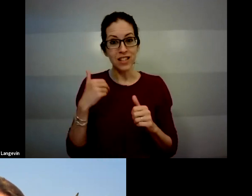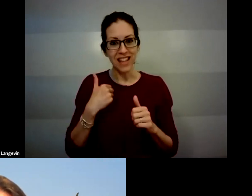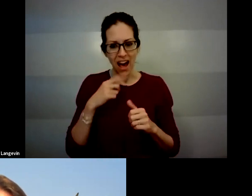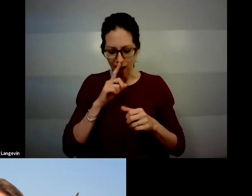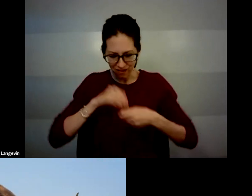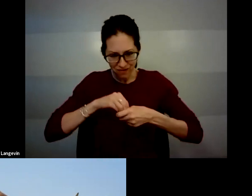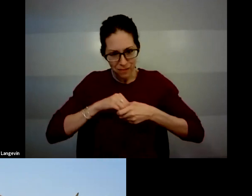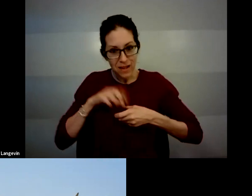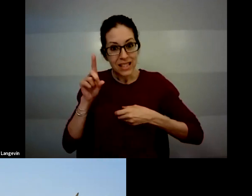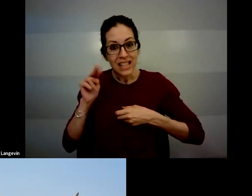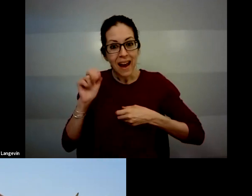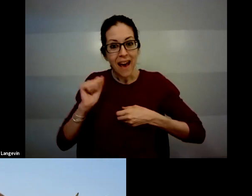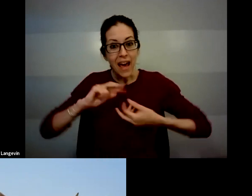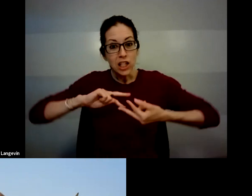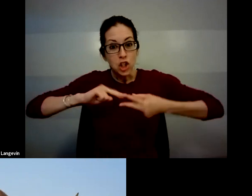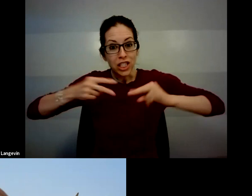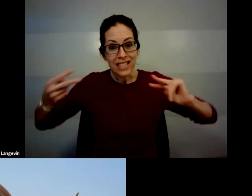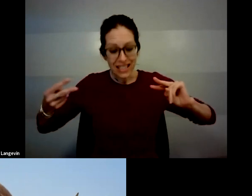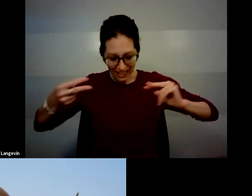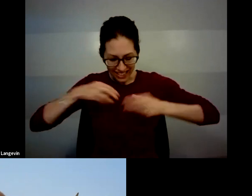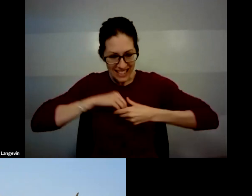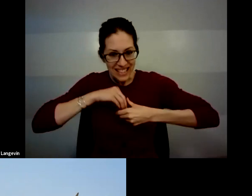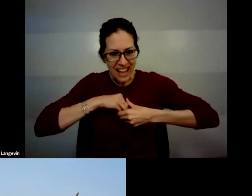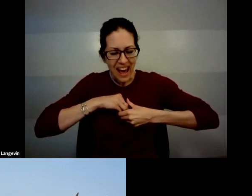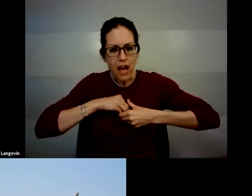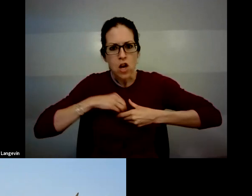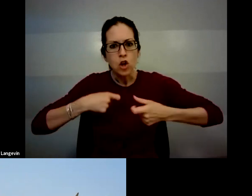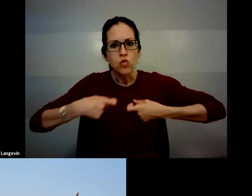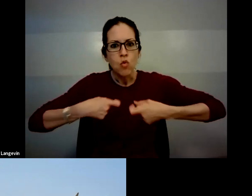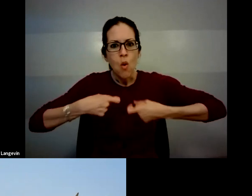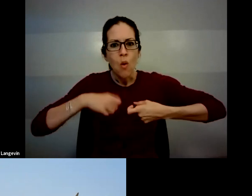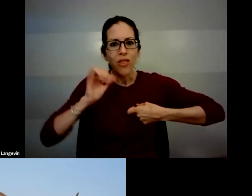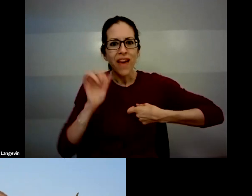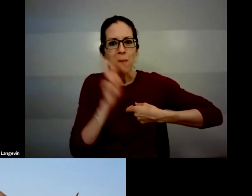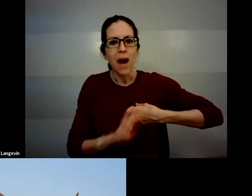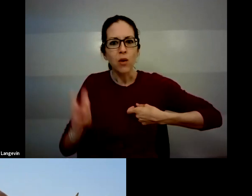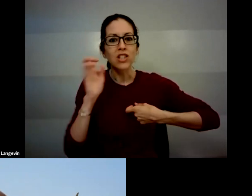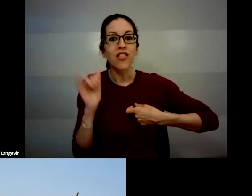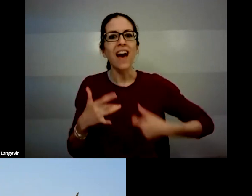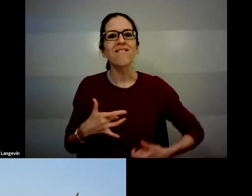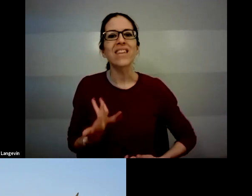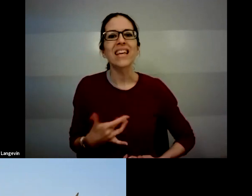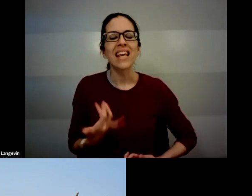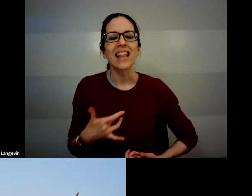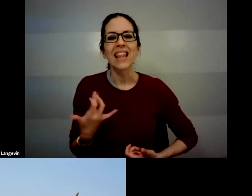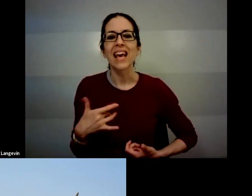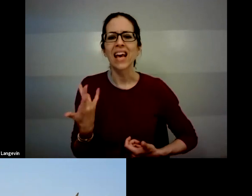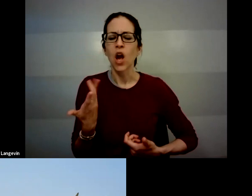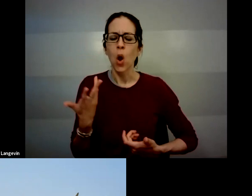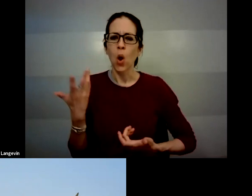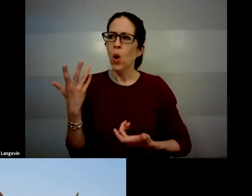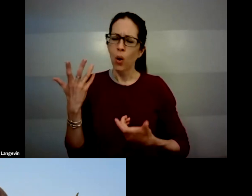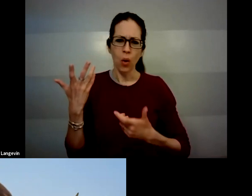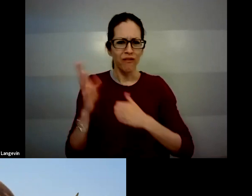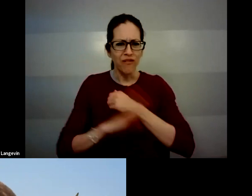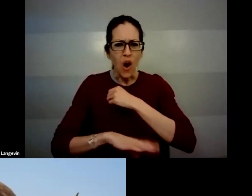that control this migration desire. So the feeling that when lights start to get low, when it's no longer summer,